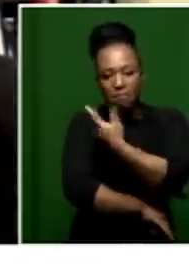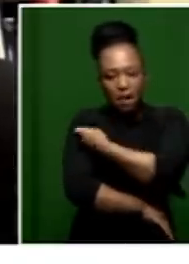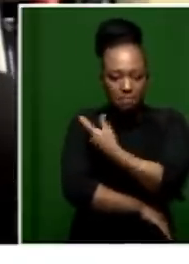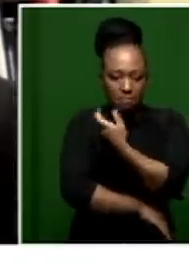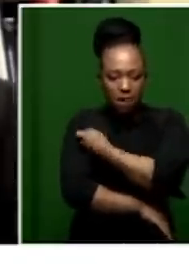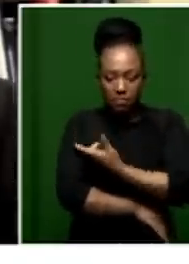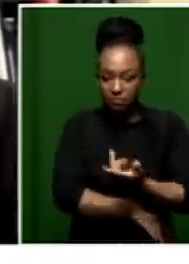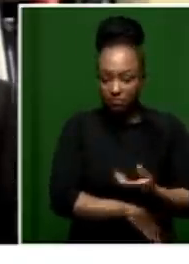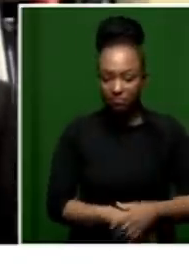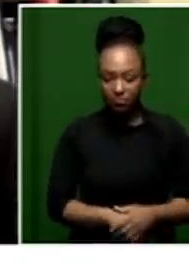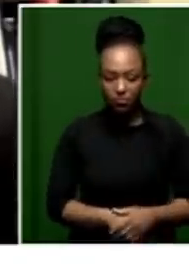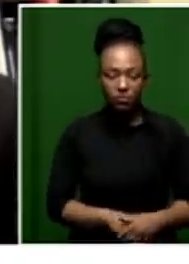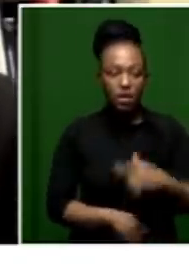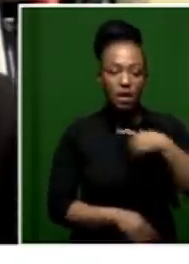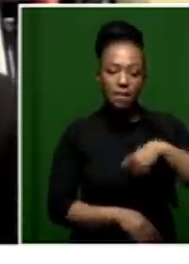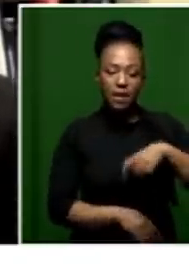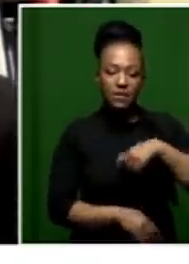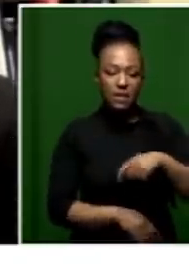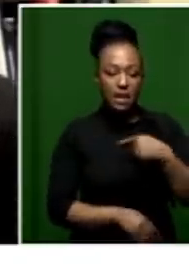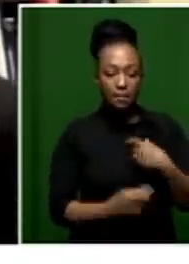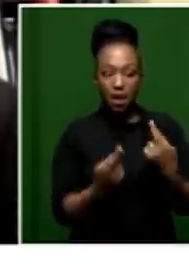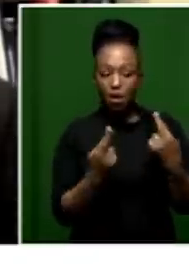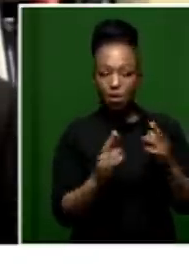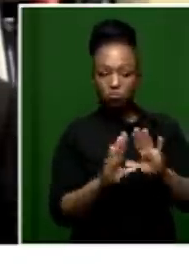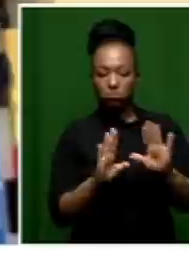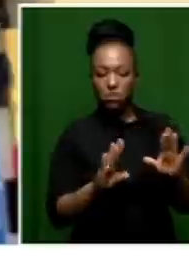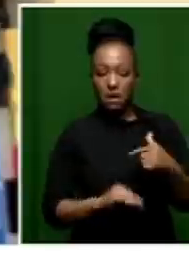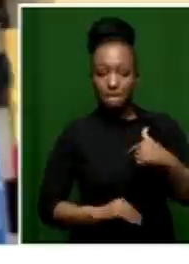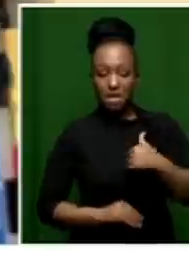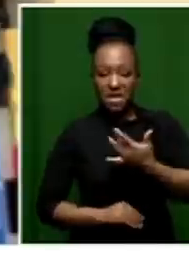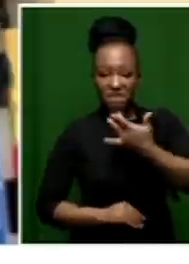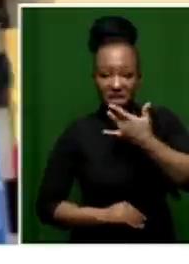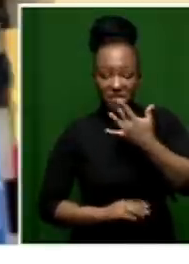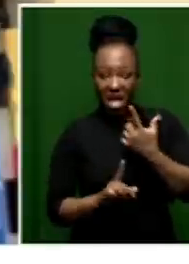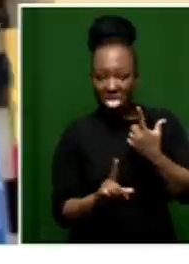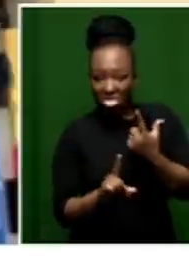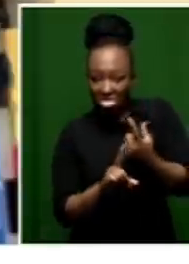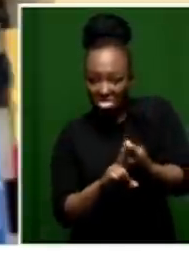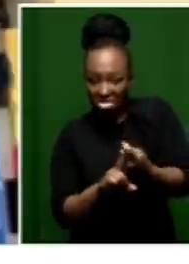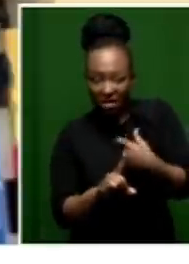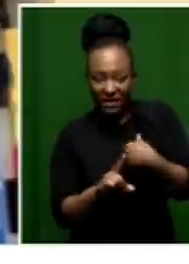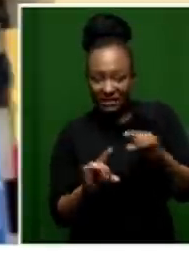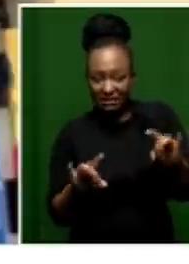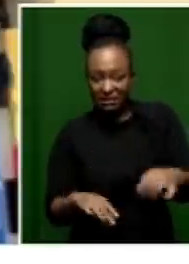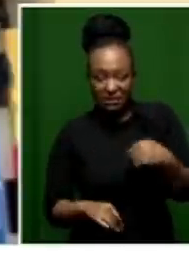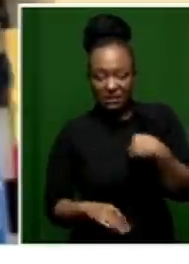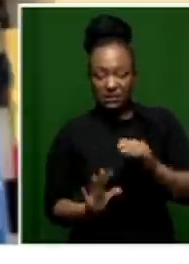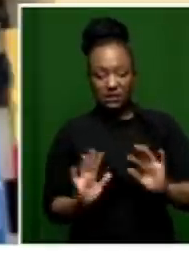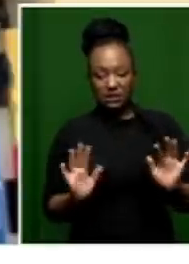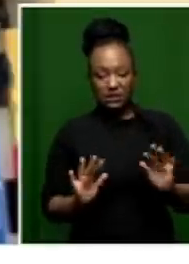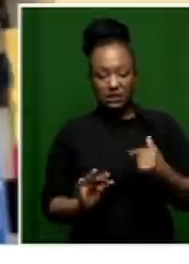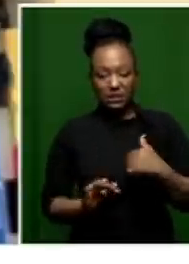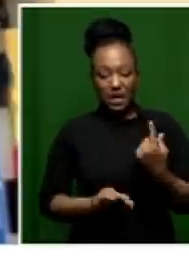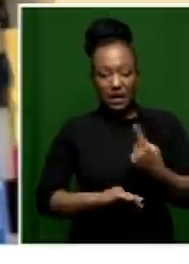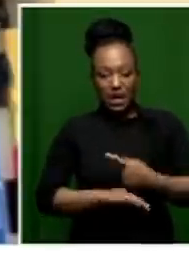I personally hope not. I'm not a big fan of syringes, yeah, and because I get a sore arm for a couple